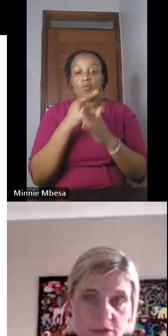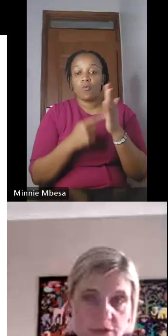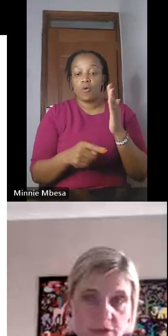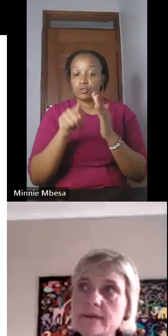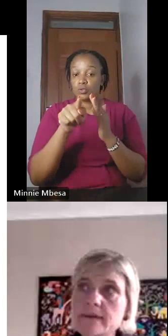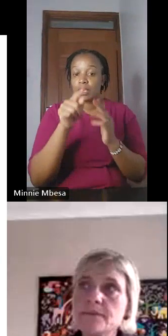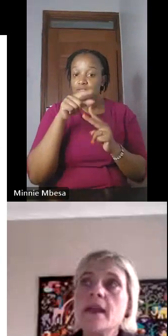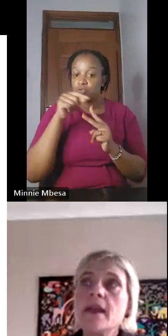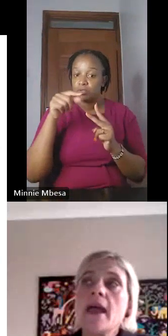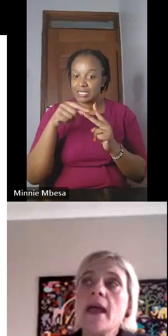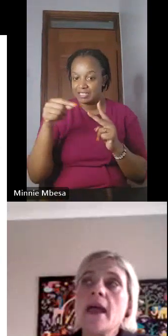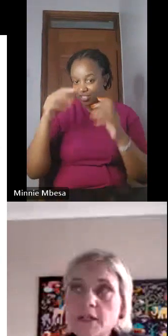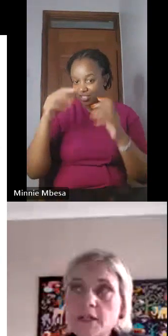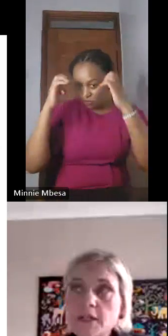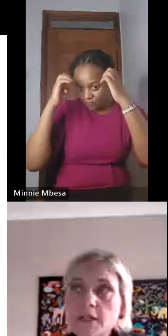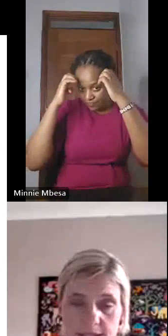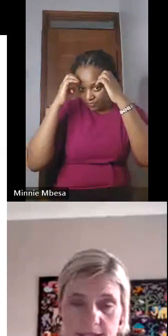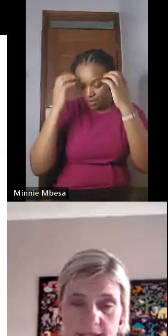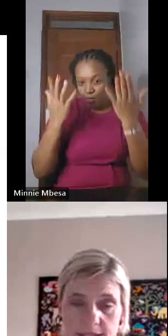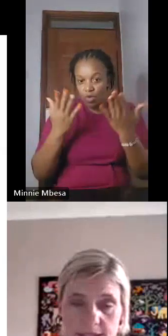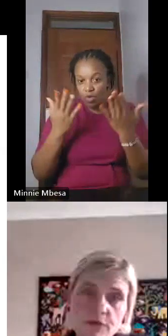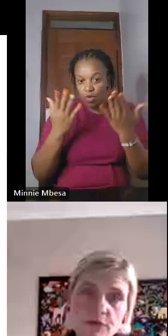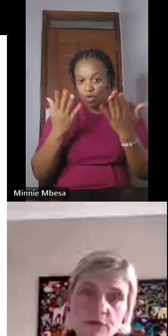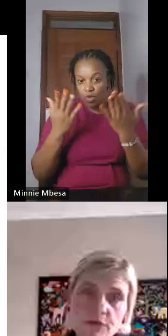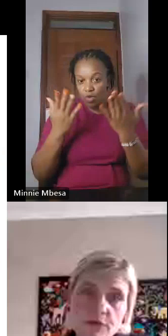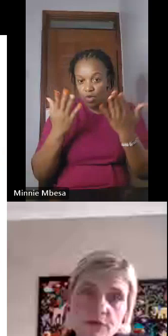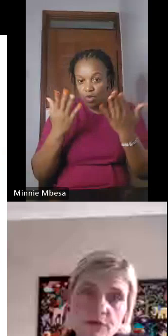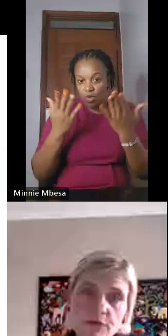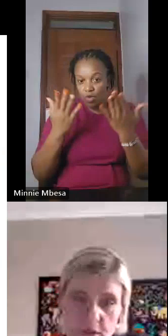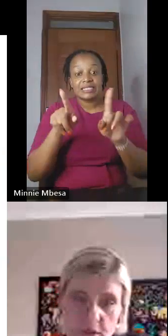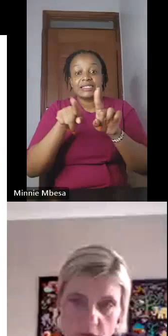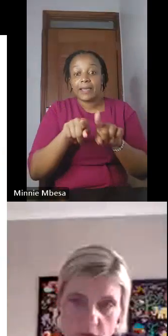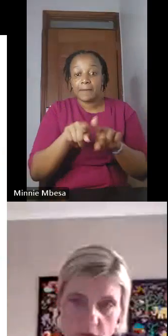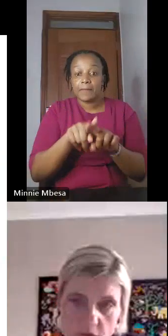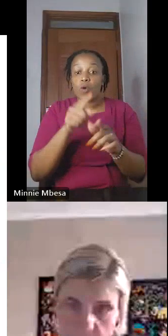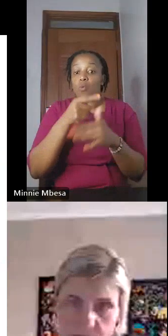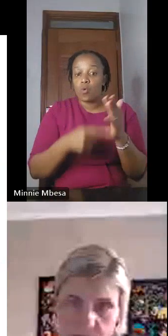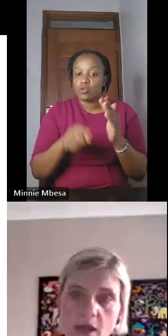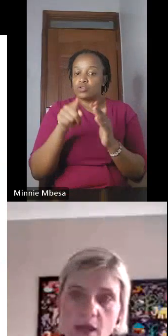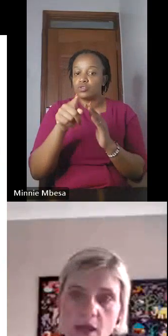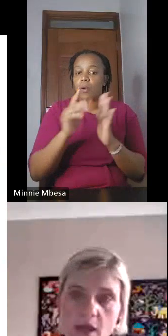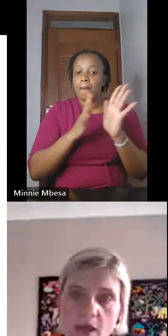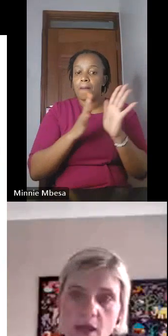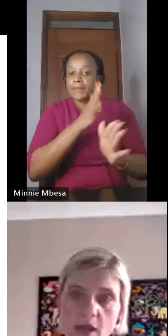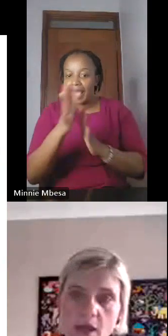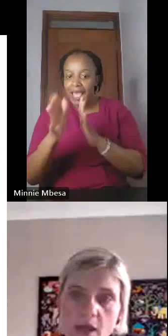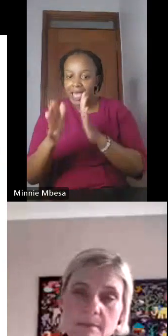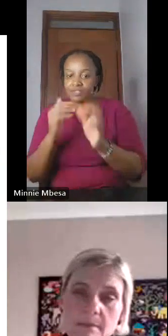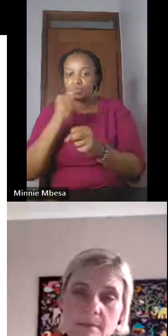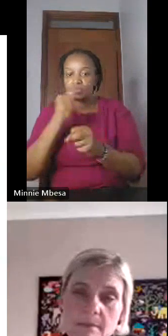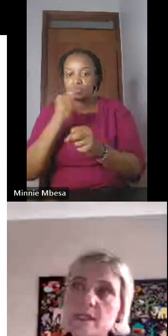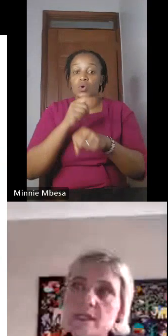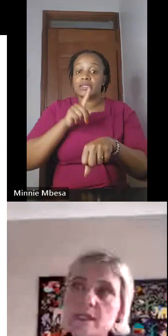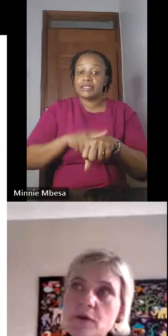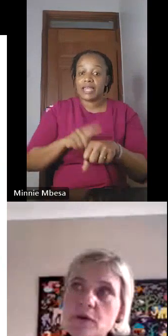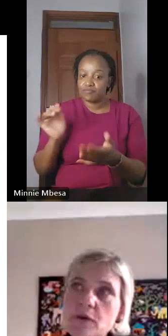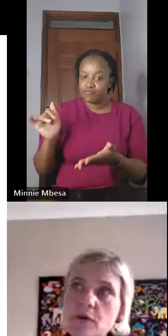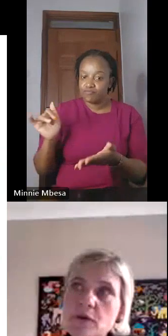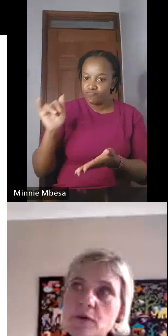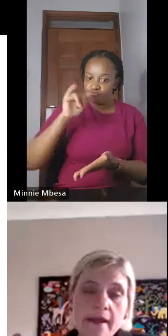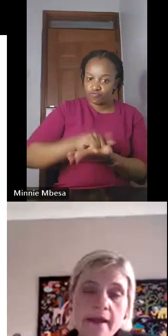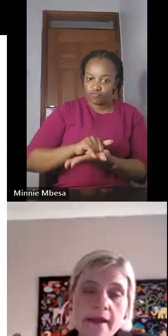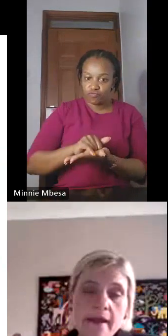in Australia, and what you intend to do when you return home. So you'll remember that we